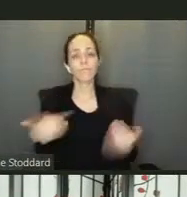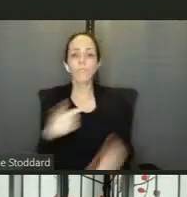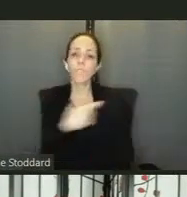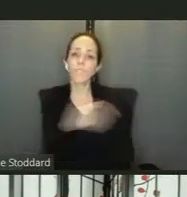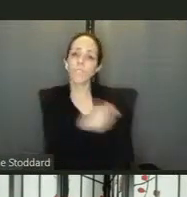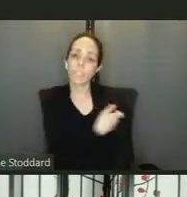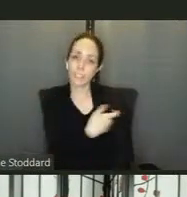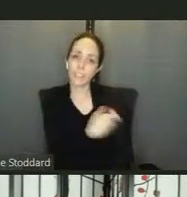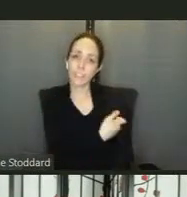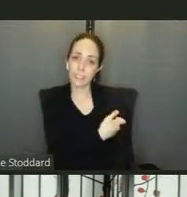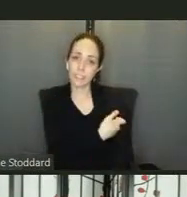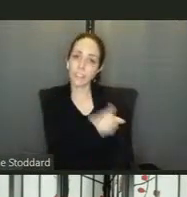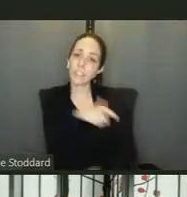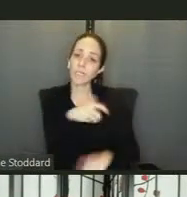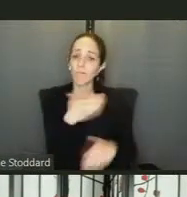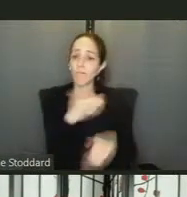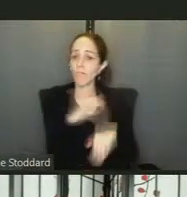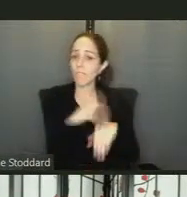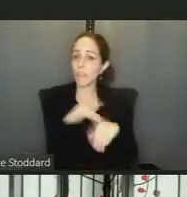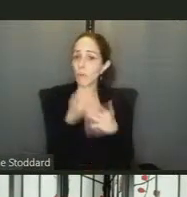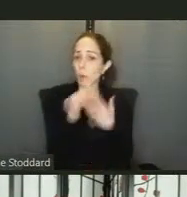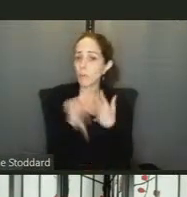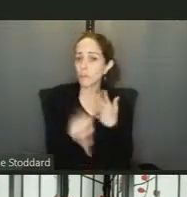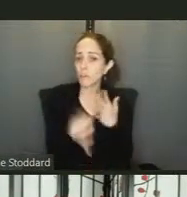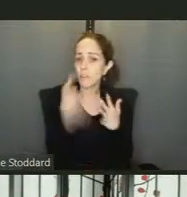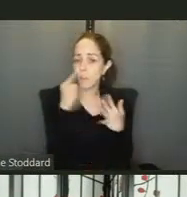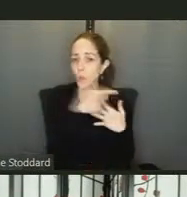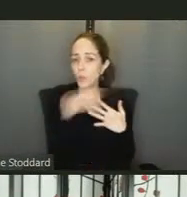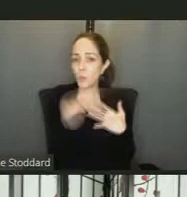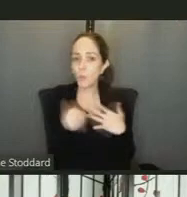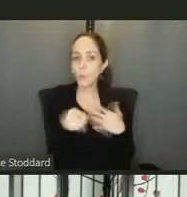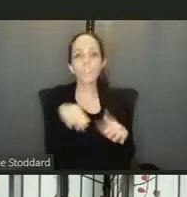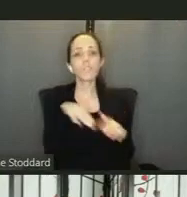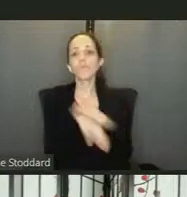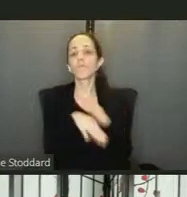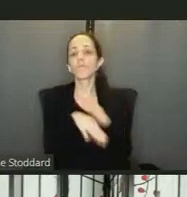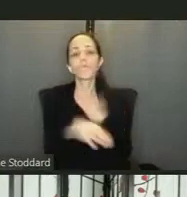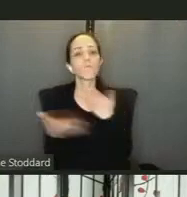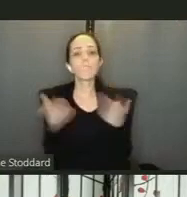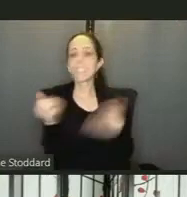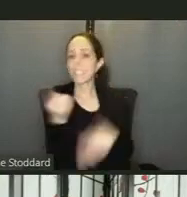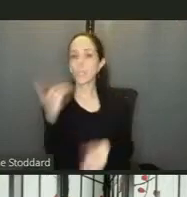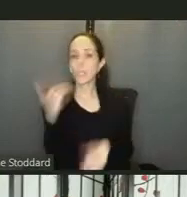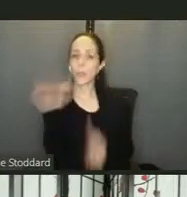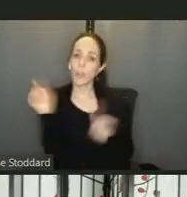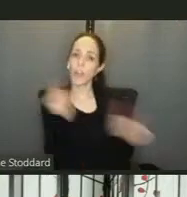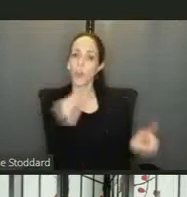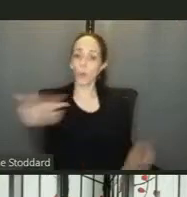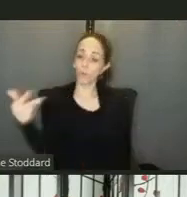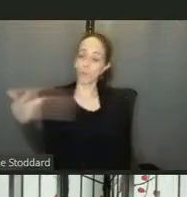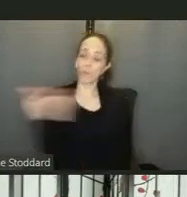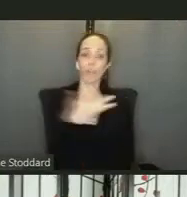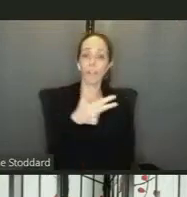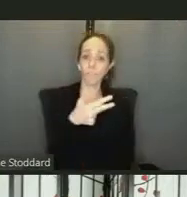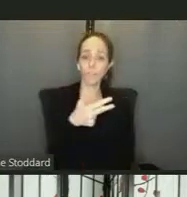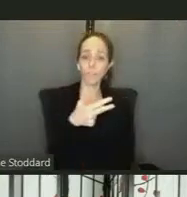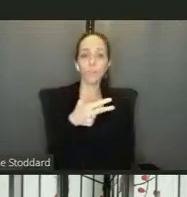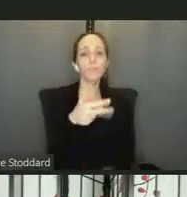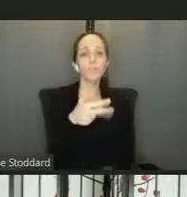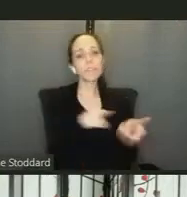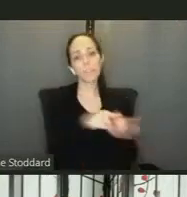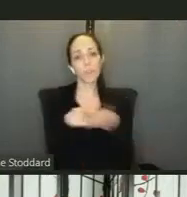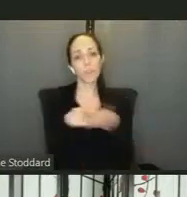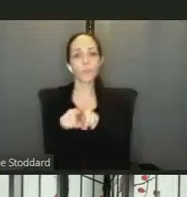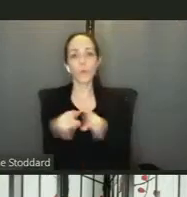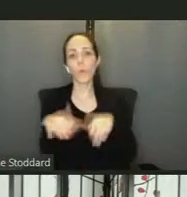opportunities. Again, these services are open to anyone to access. They're drive-through and walk-up. So feel